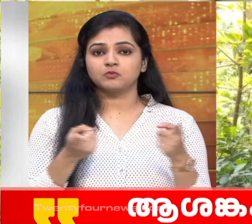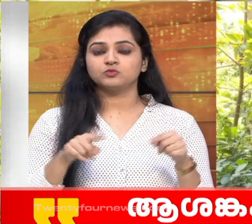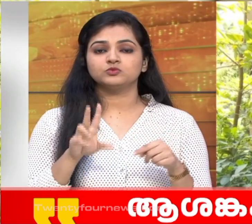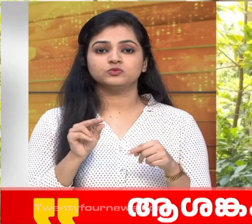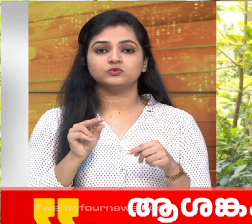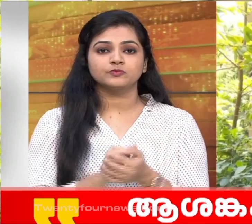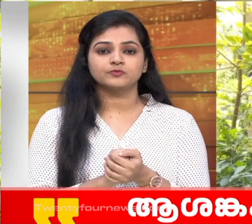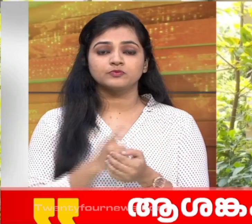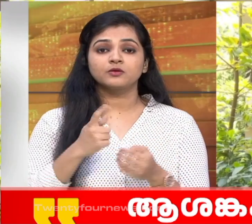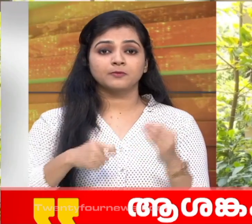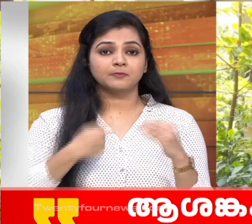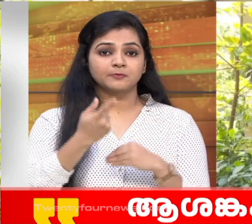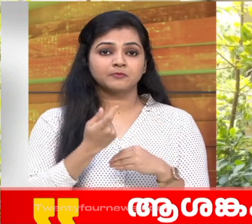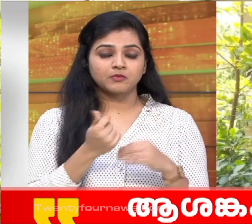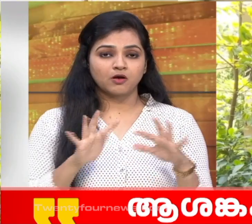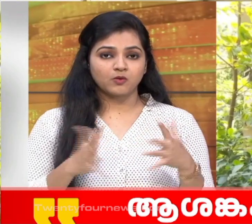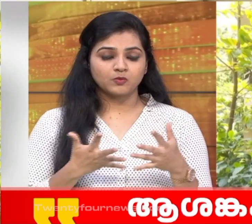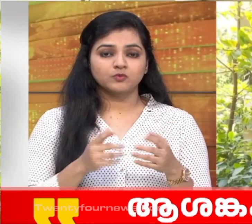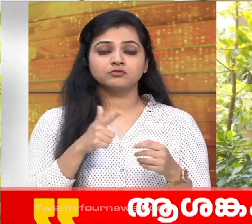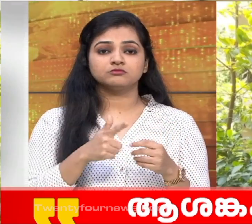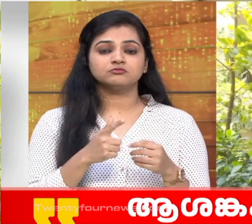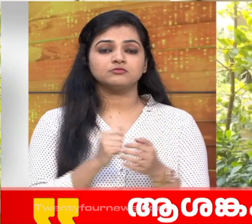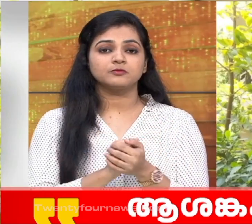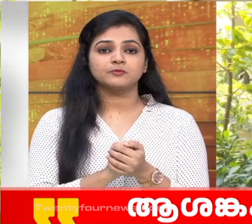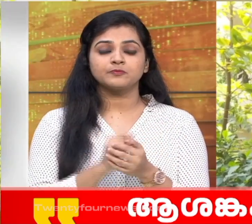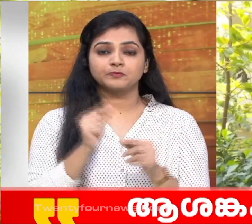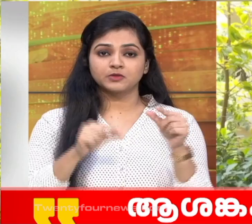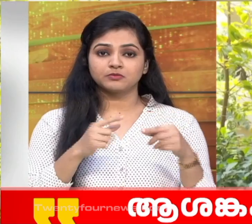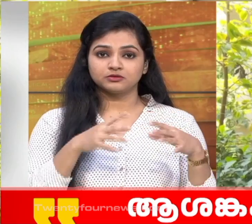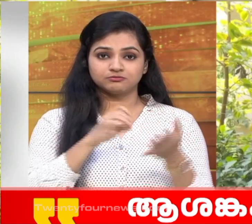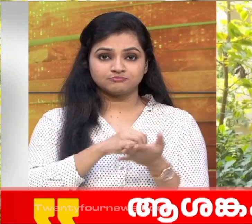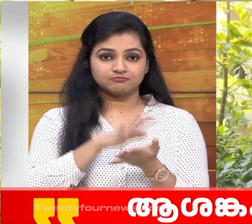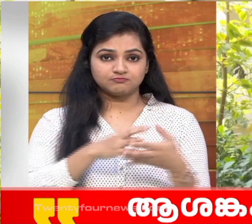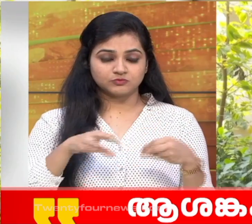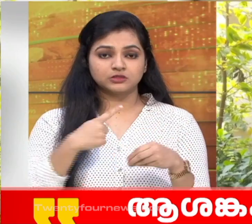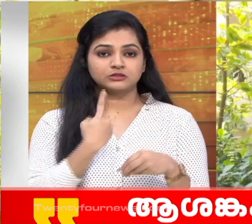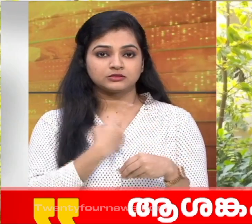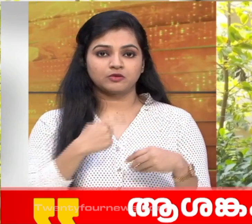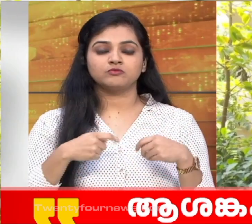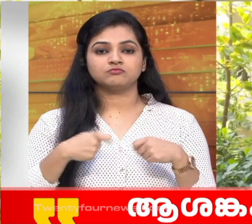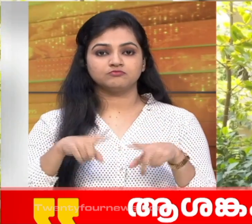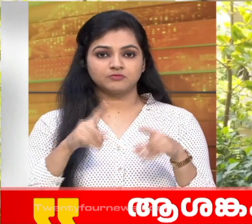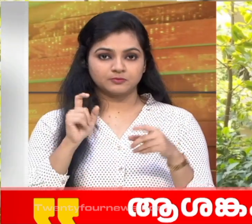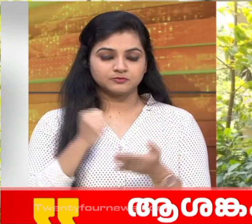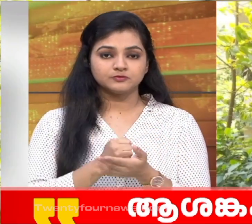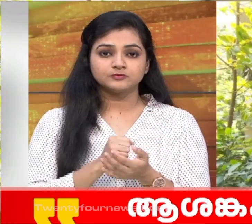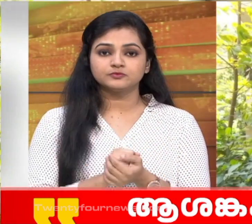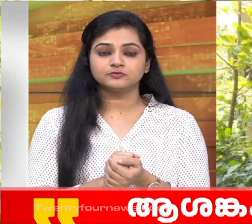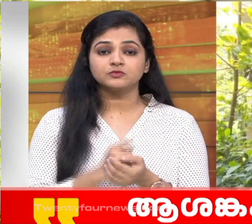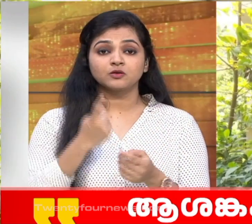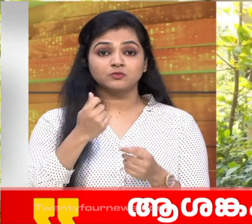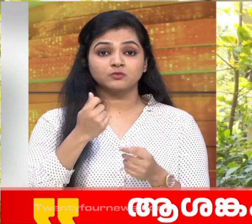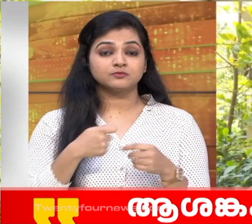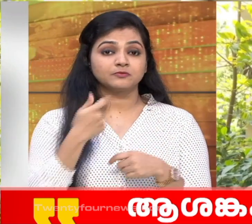of compensation, that it has to be voluntary, and the compensation amount should be handsome, in the sense much higher than the